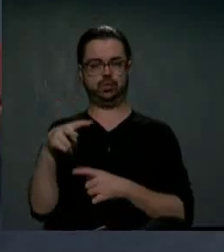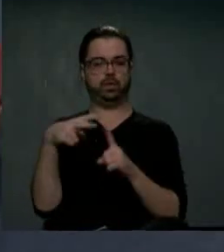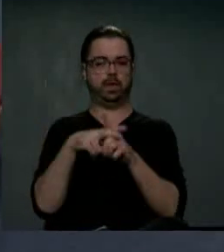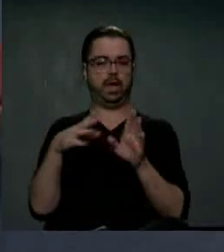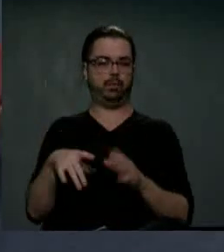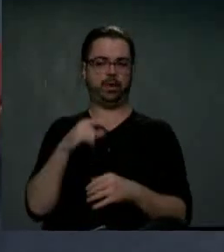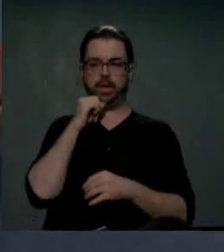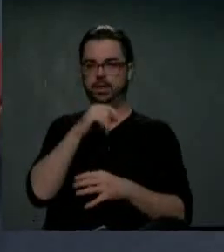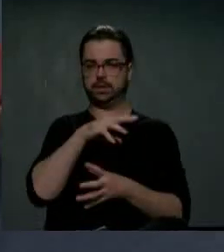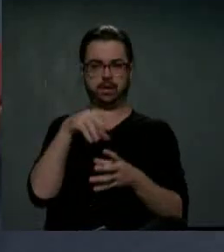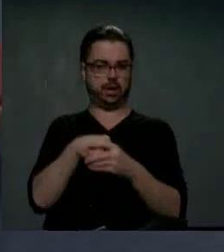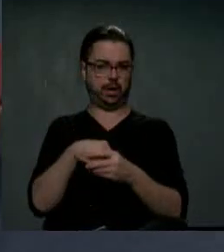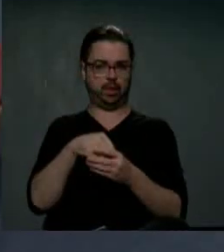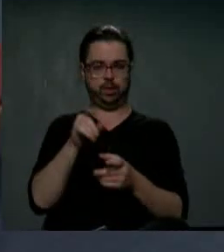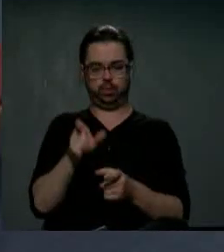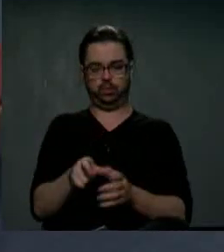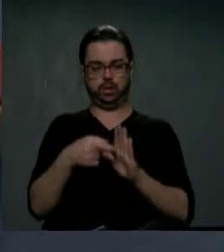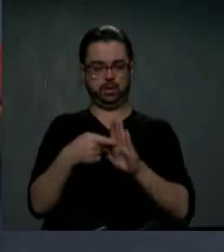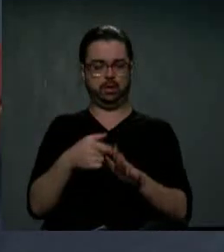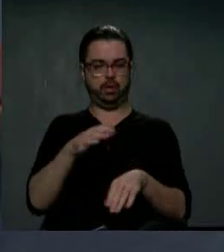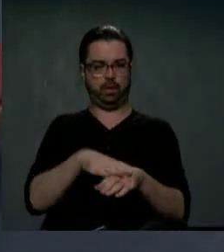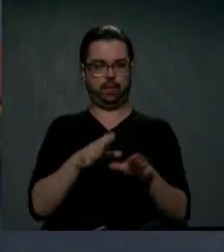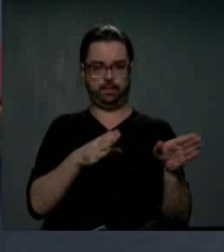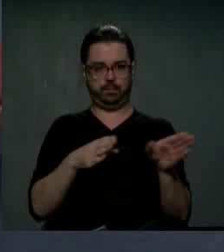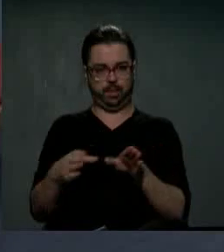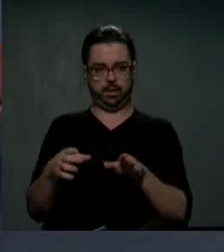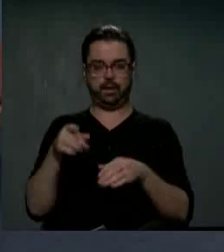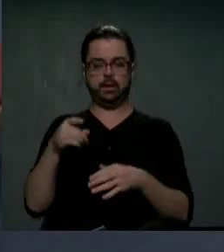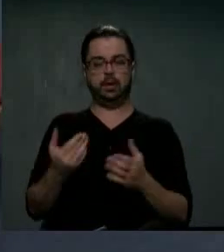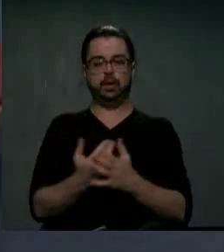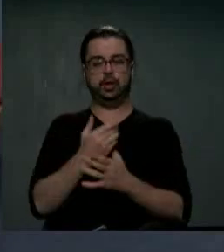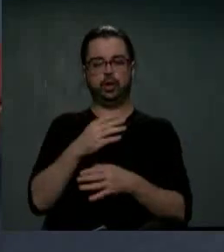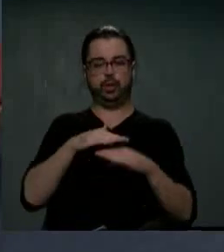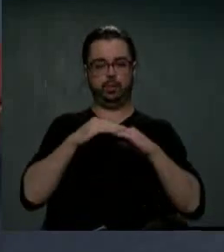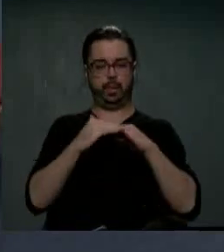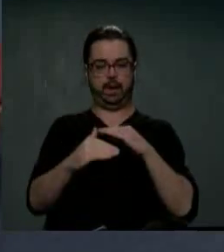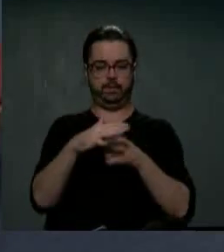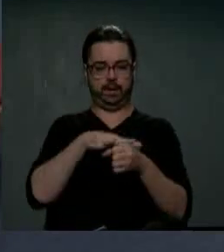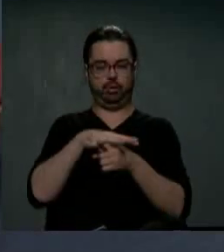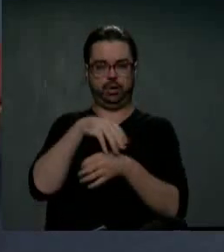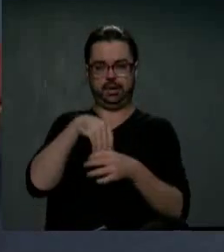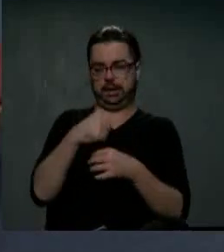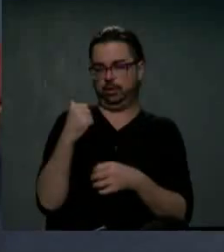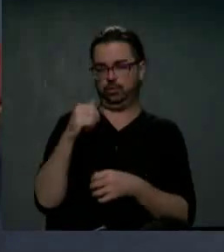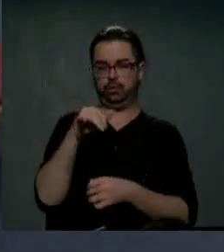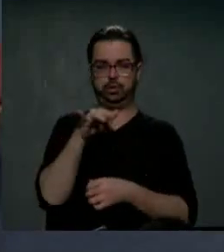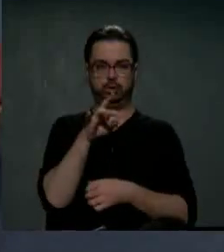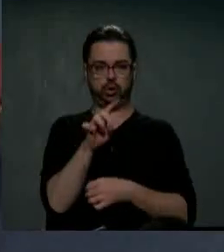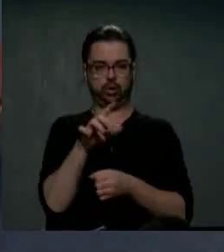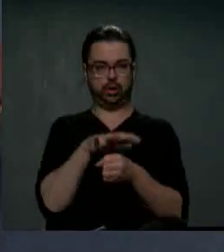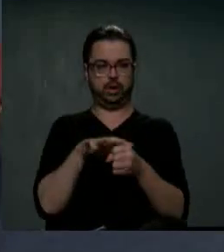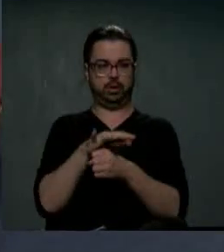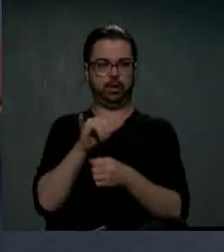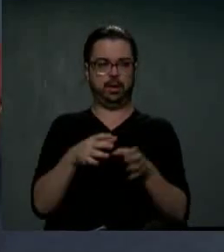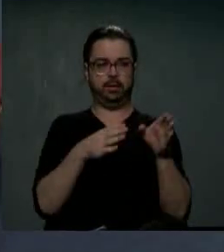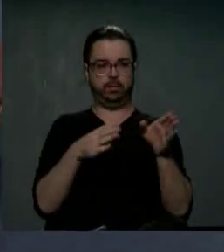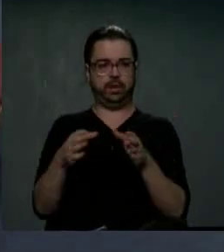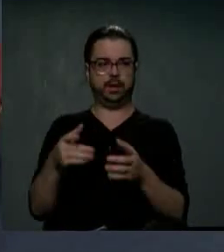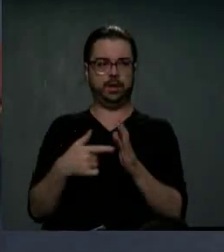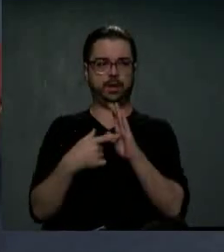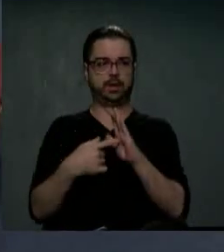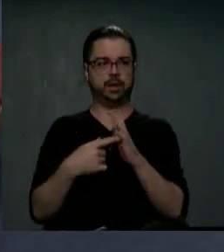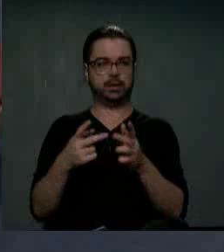not indicated on the plan. A new paved area is proposed within the rear yard area of the site. The plan indicates a placement of 4